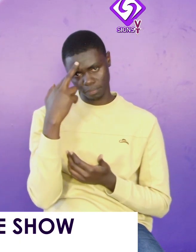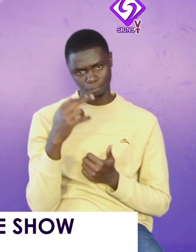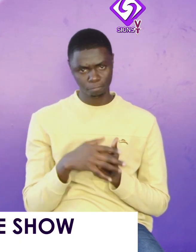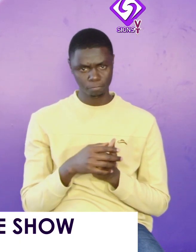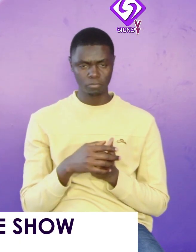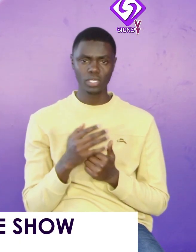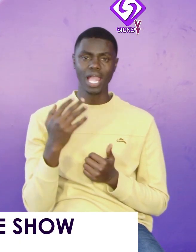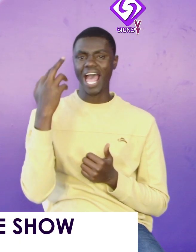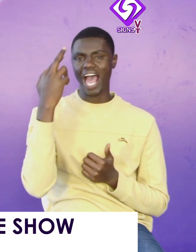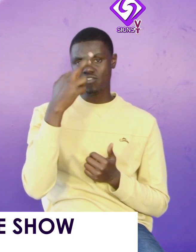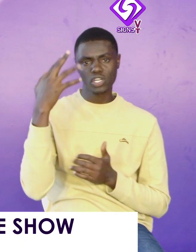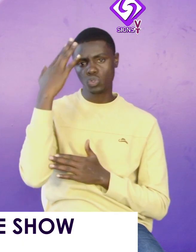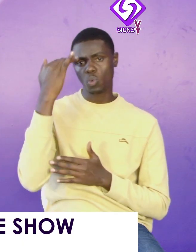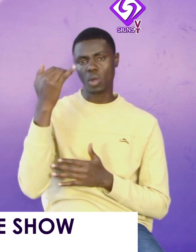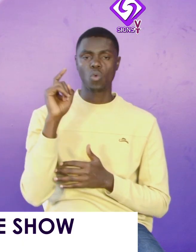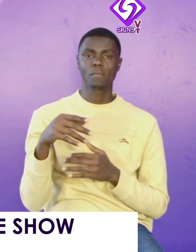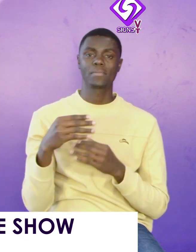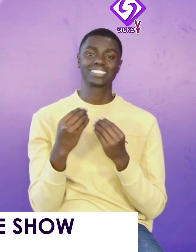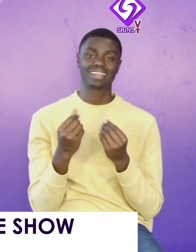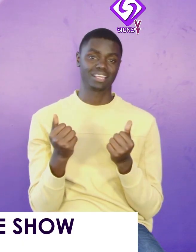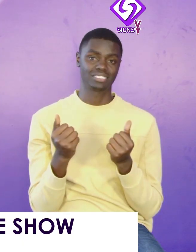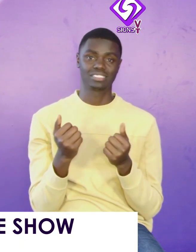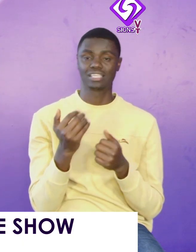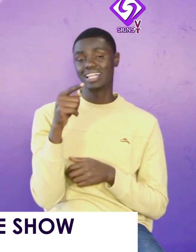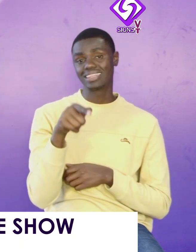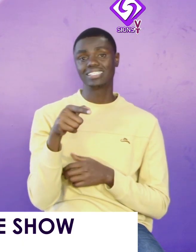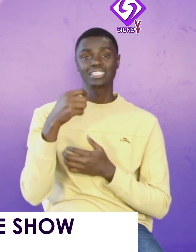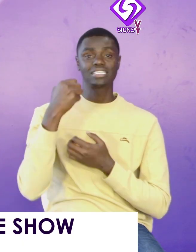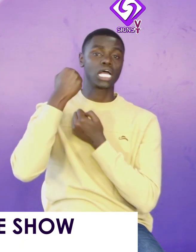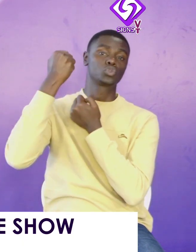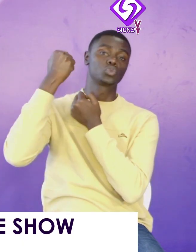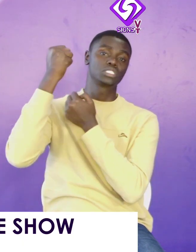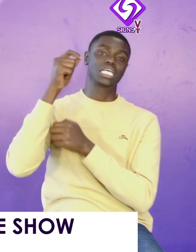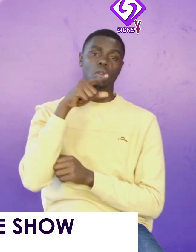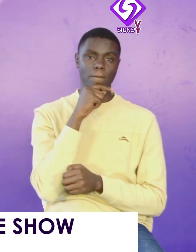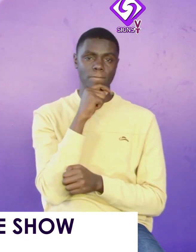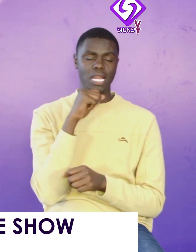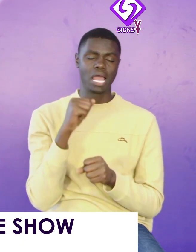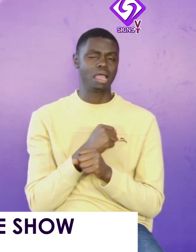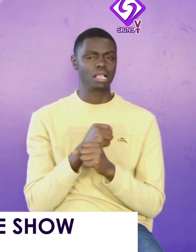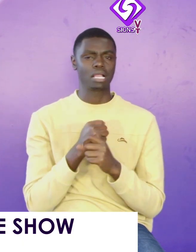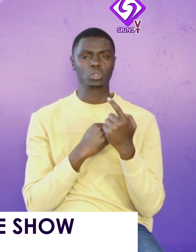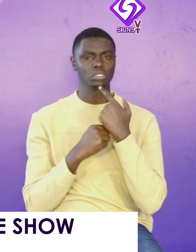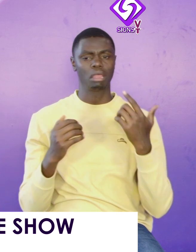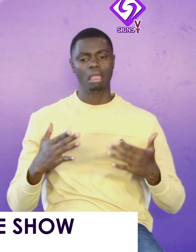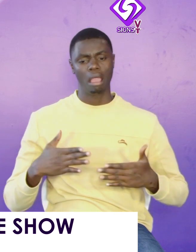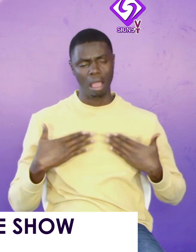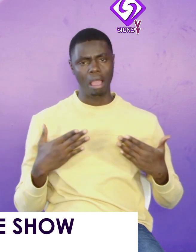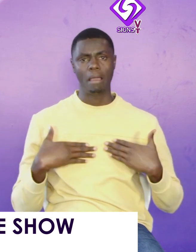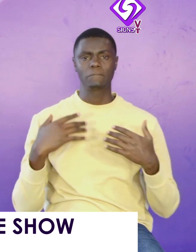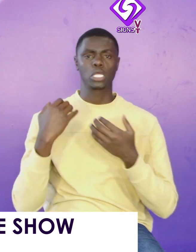there is a reason why we have to address this. Of course, this is a suicide month. I cannot say Happy Suicide Month?